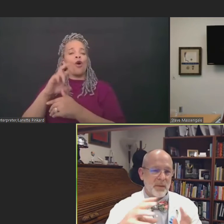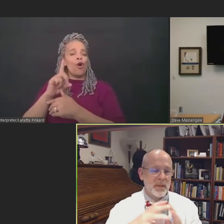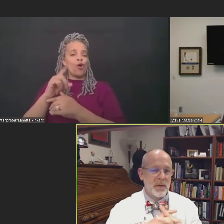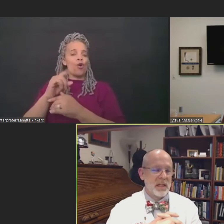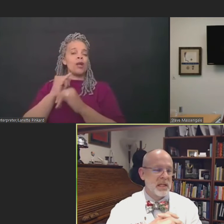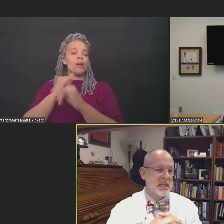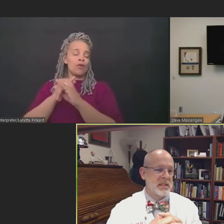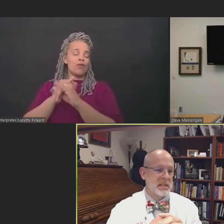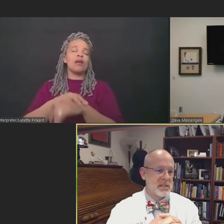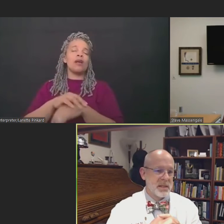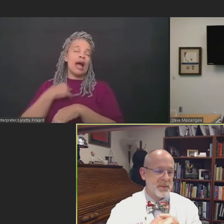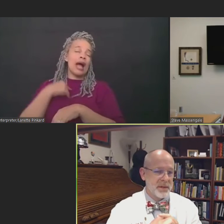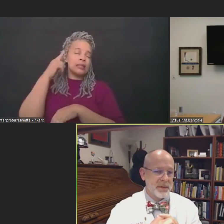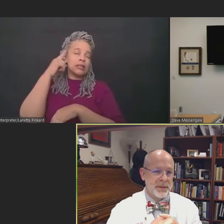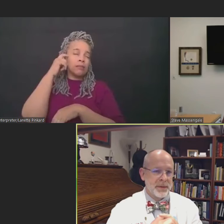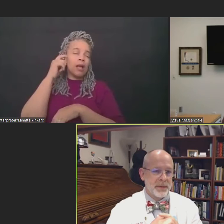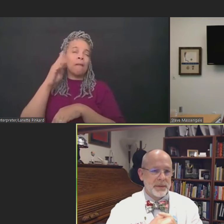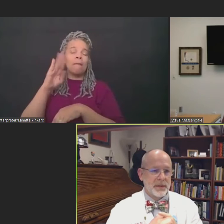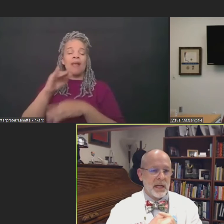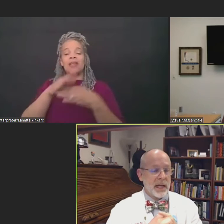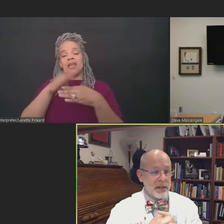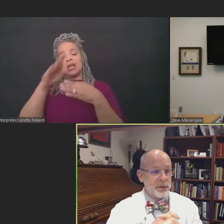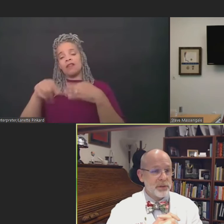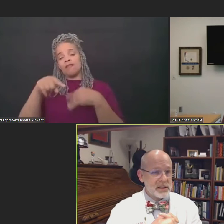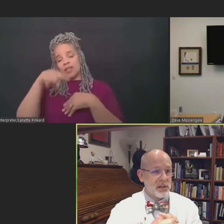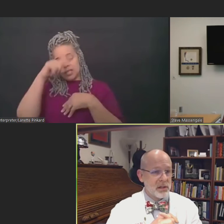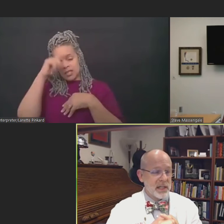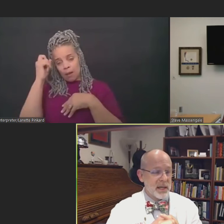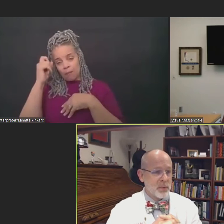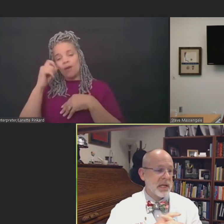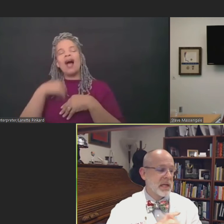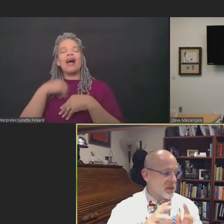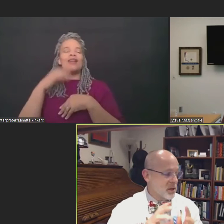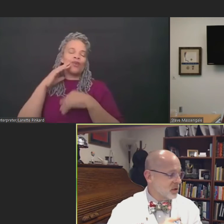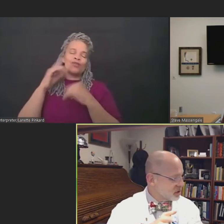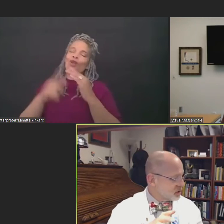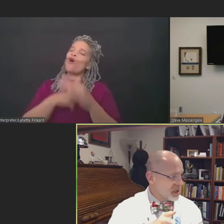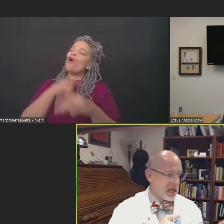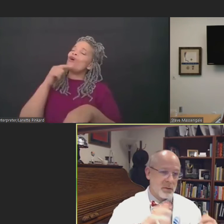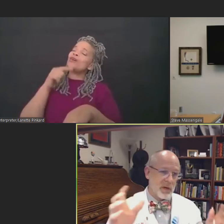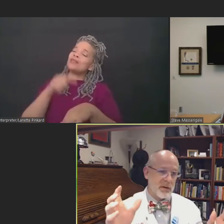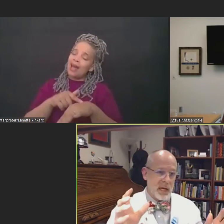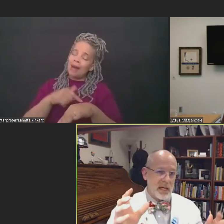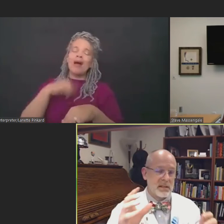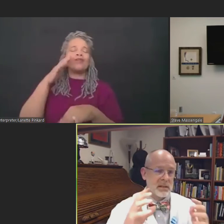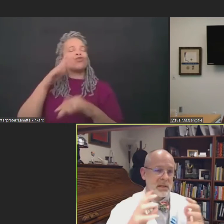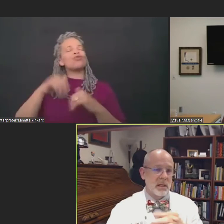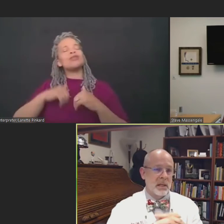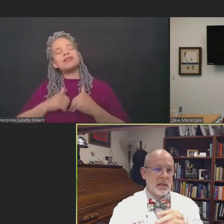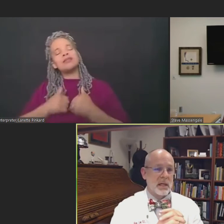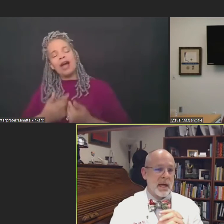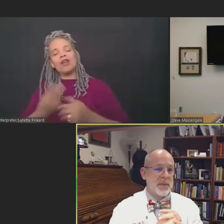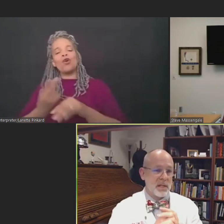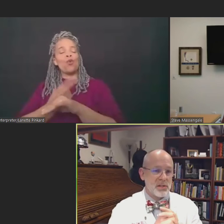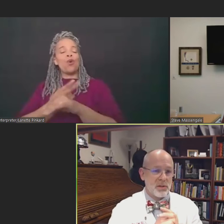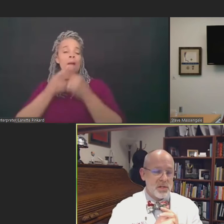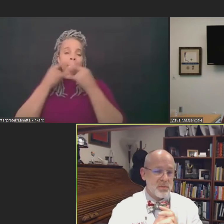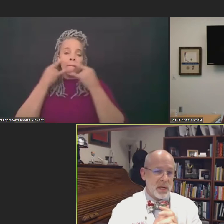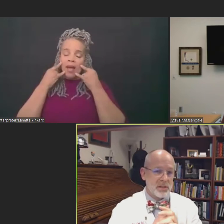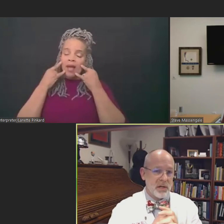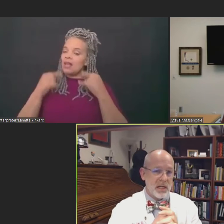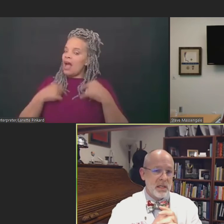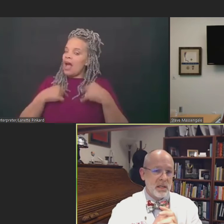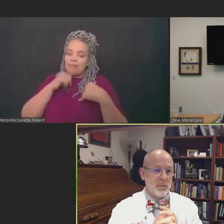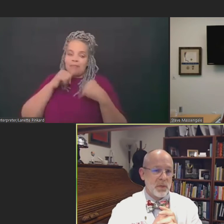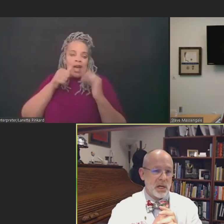suspect probably by the end of the summer. I know that's a long time away, and I know that you're tired of wearing masks. I'm not a surgeon